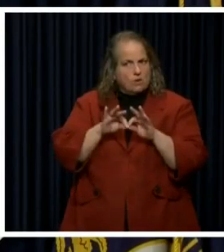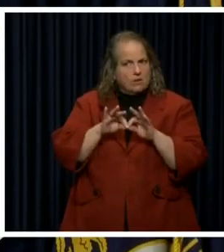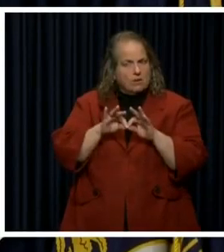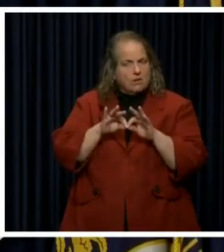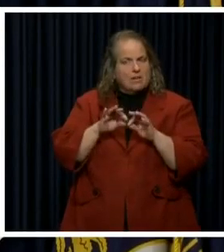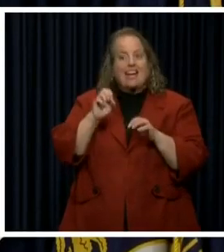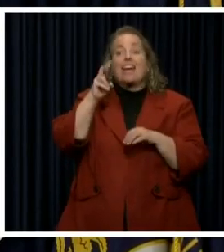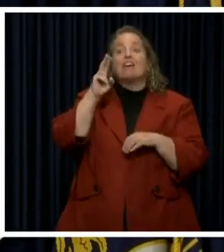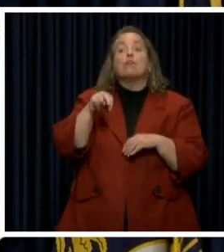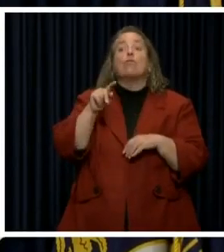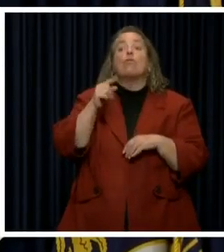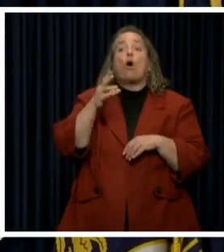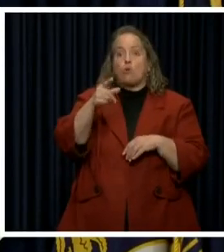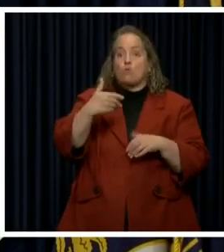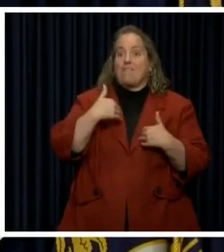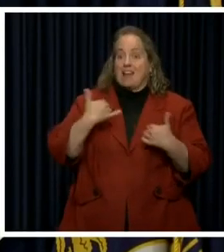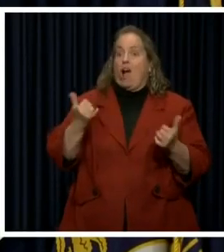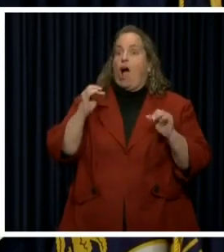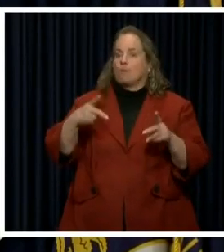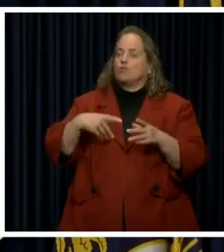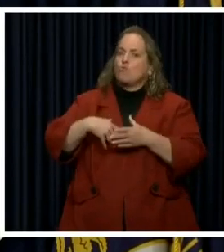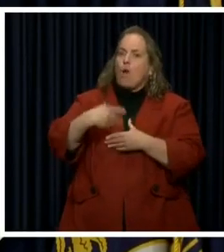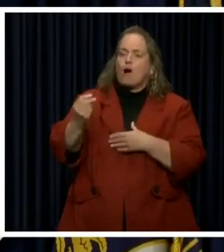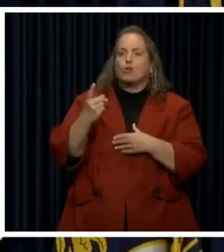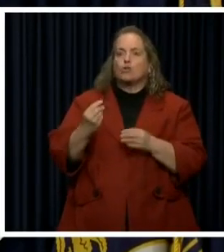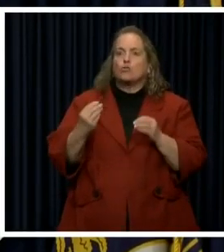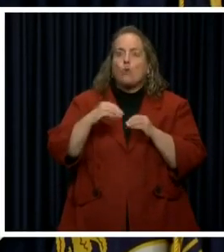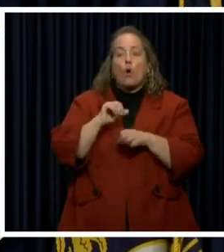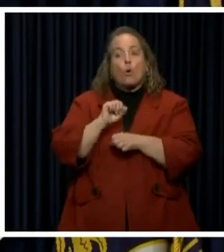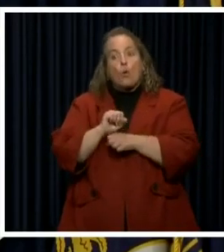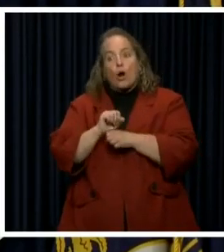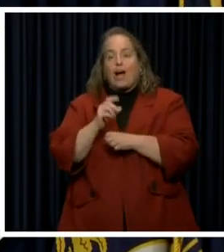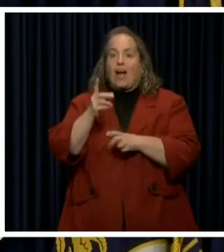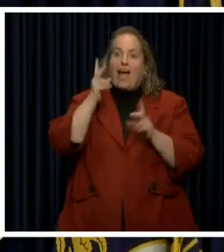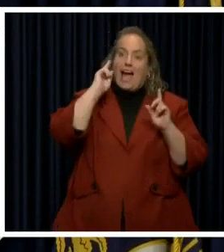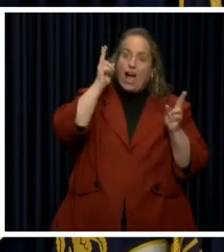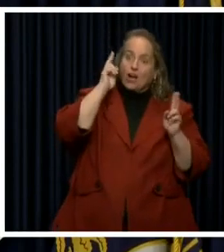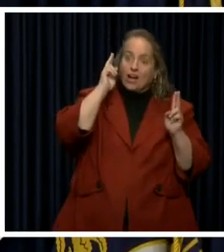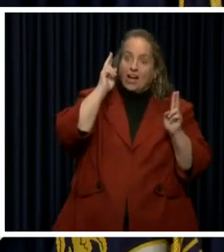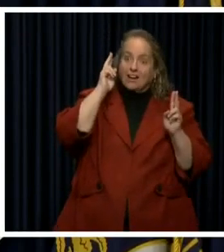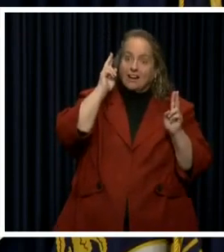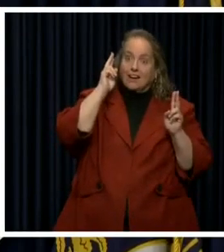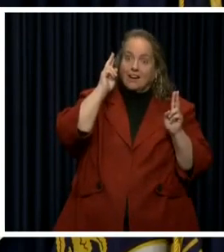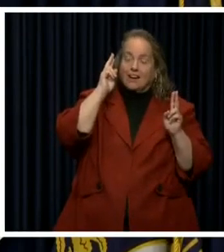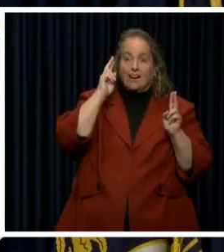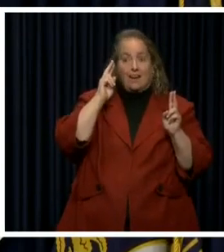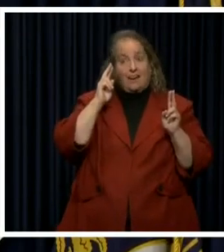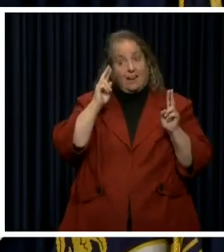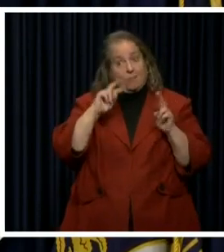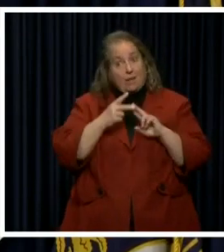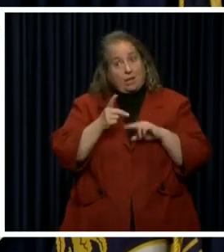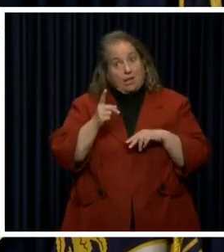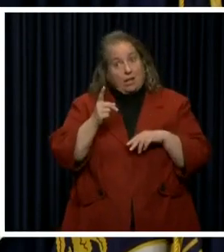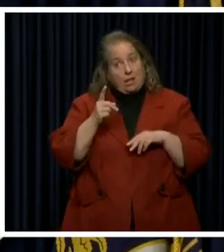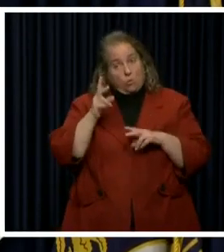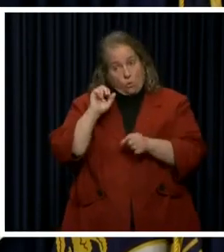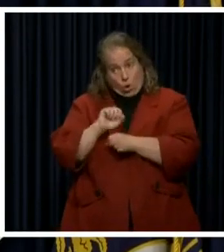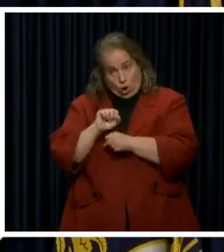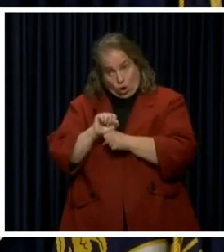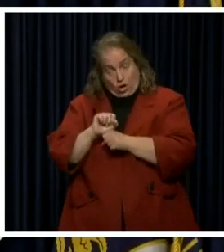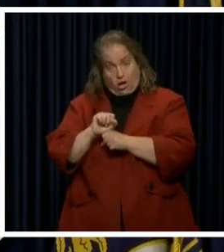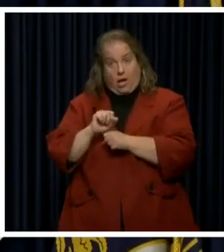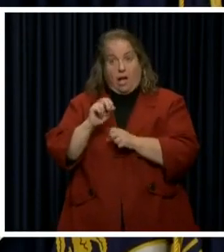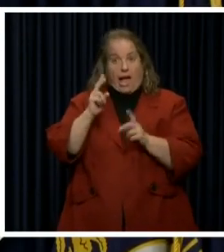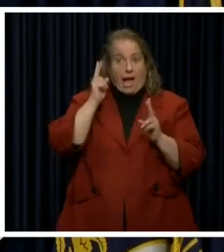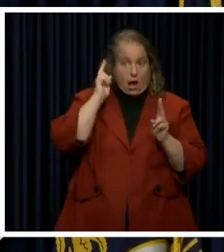more. So if you've worked and you got a haircut, maybe you shouldn't also go to the grocery and do